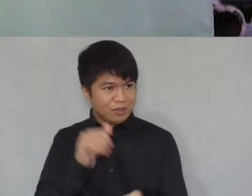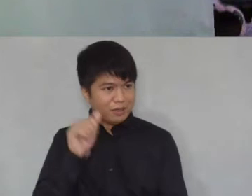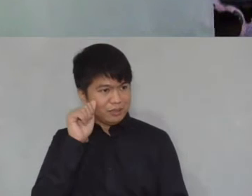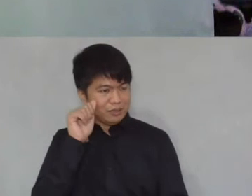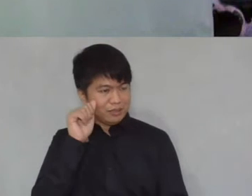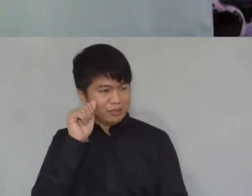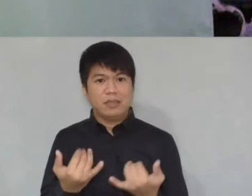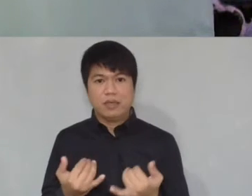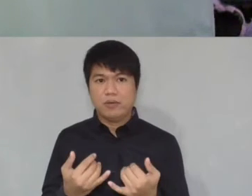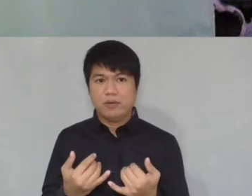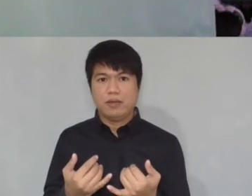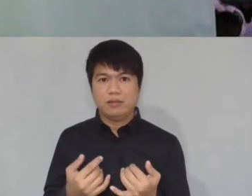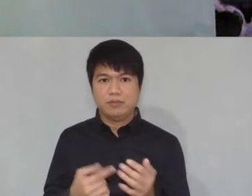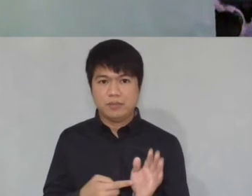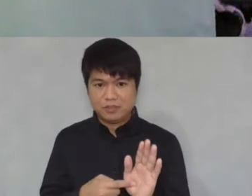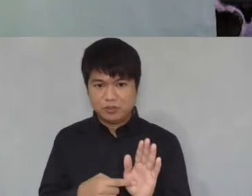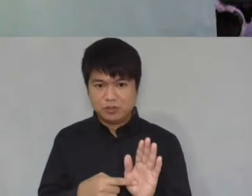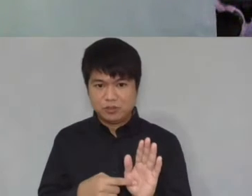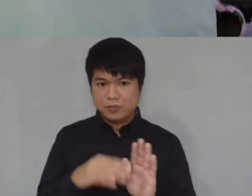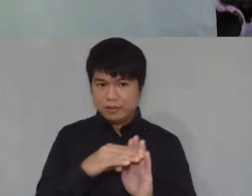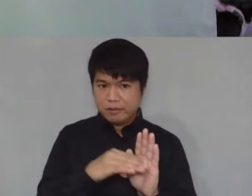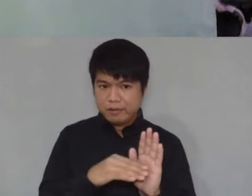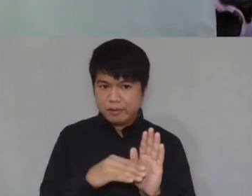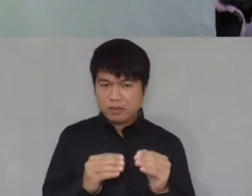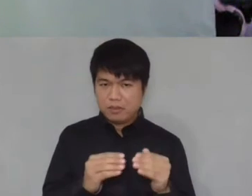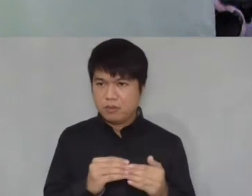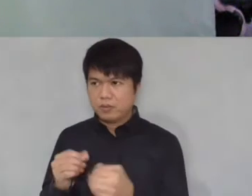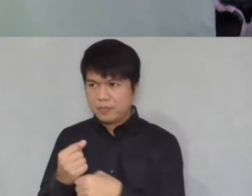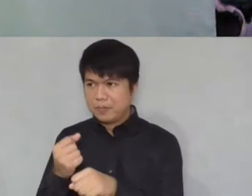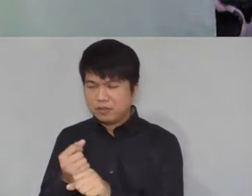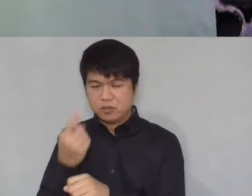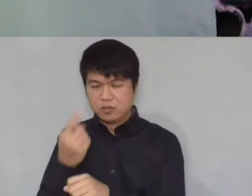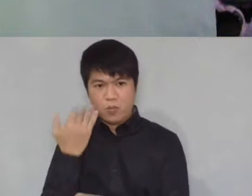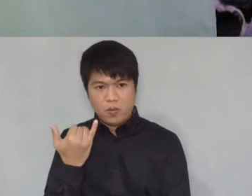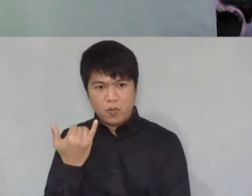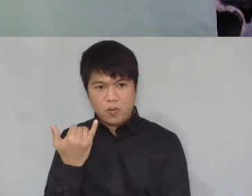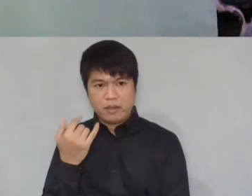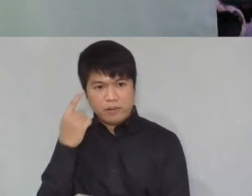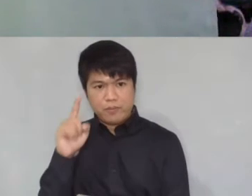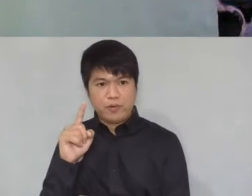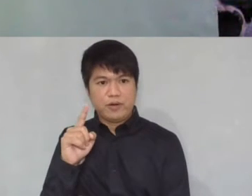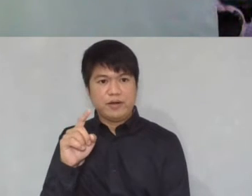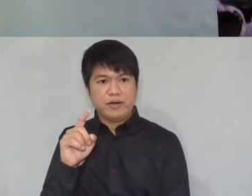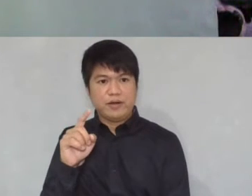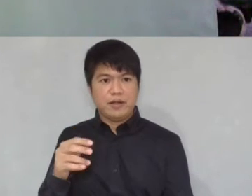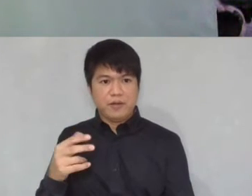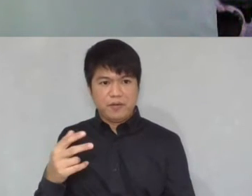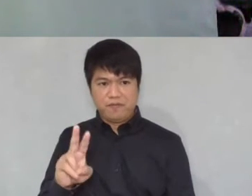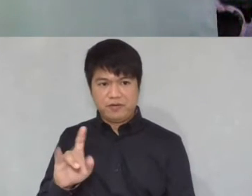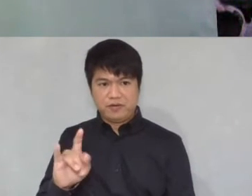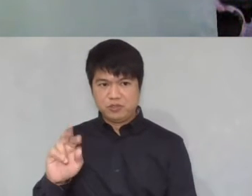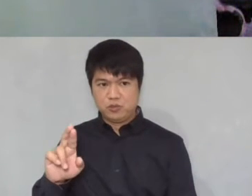to flash to you the guidelines that we crafted for virtual practice of